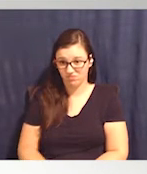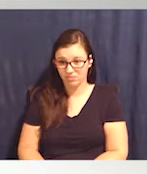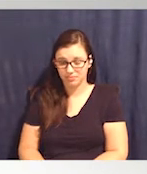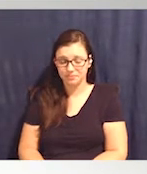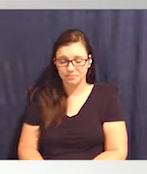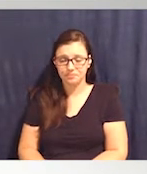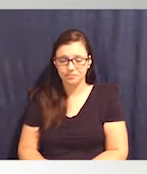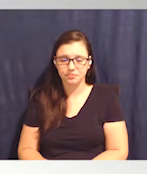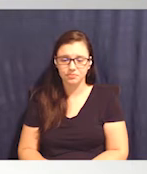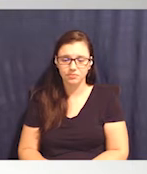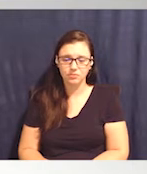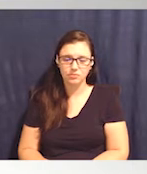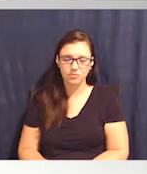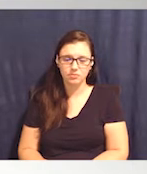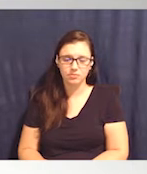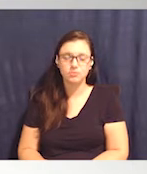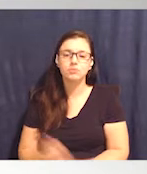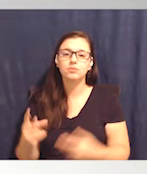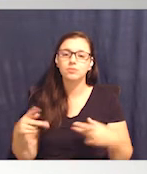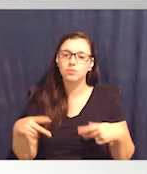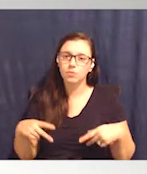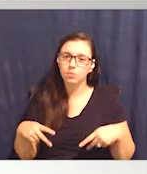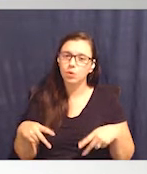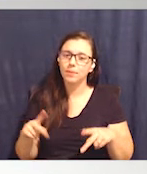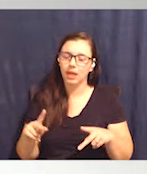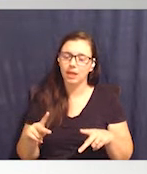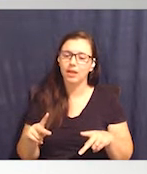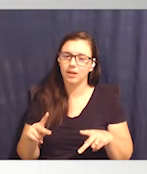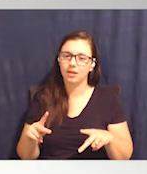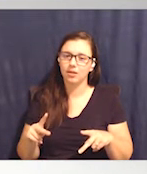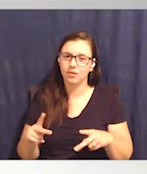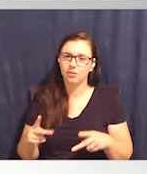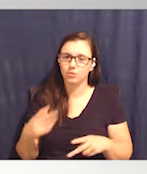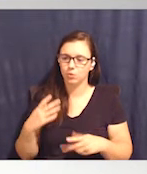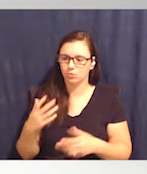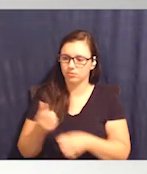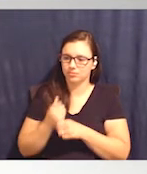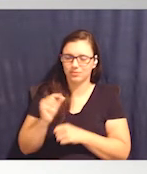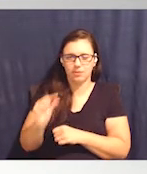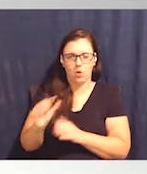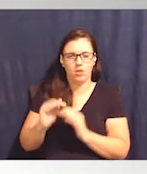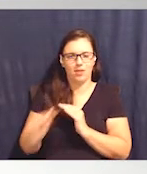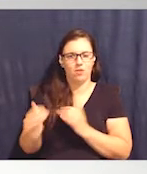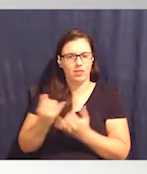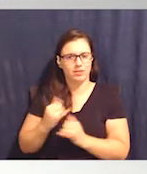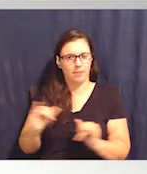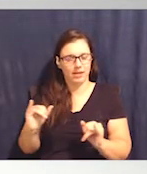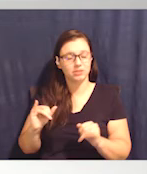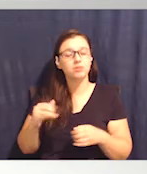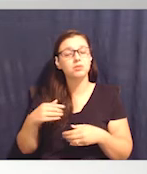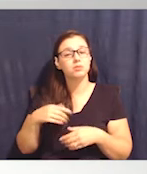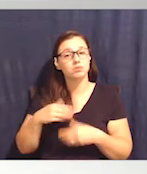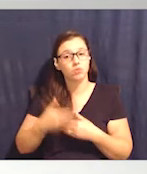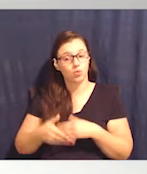Permit them to gain, and this helps permit them to gain small levels of independence, and those, over time, those grow.